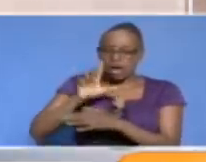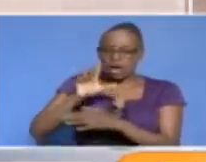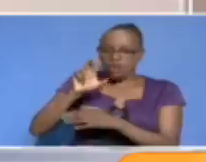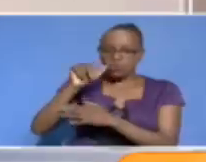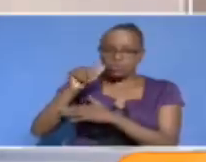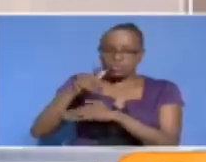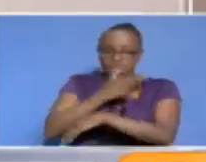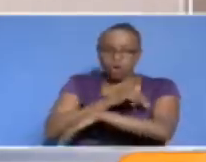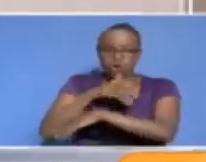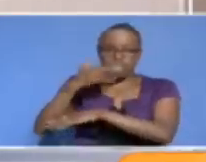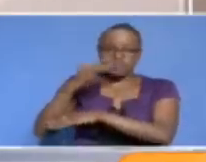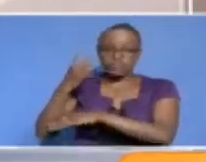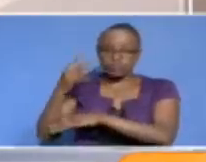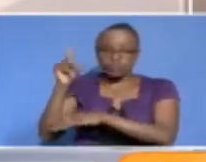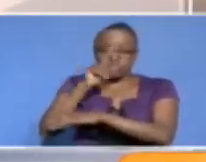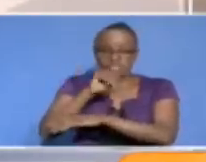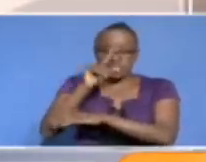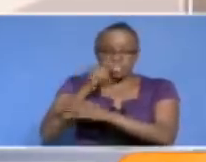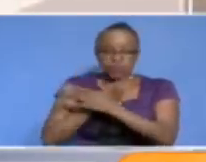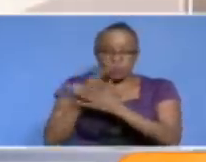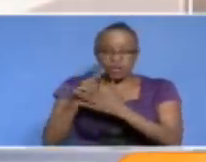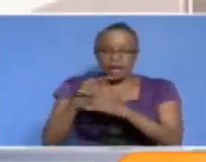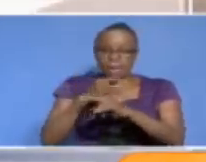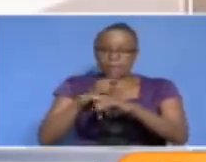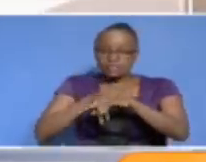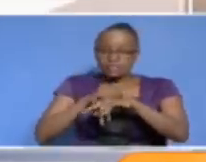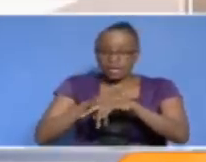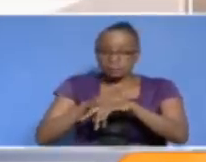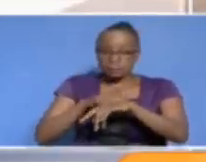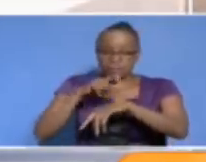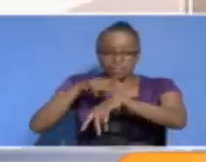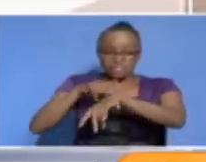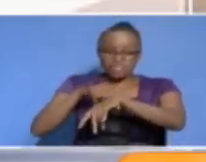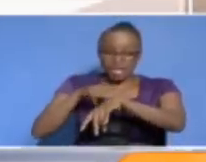are given every 2 days in a week. By the time one